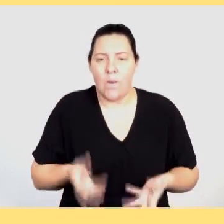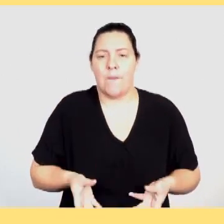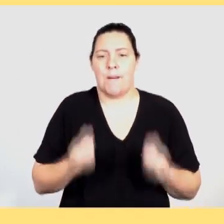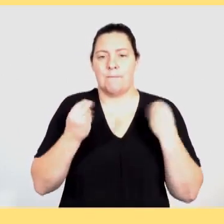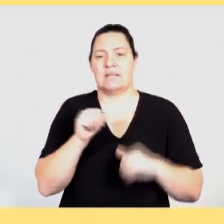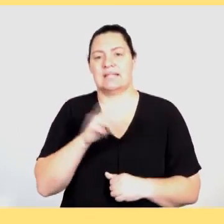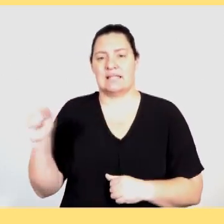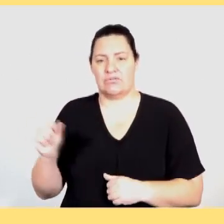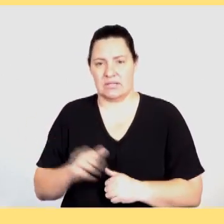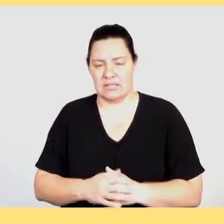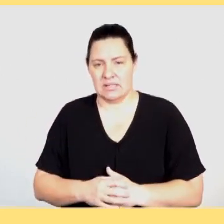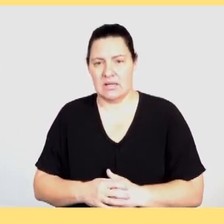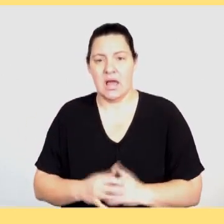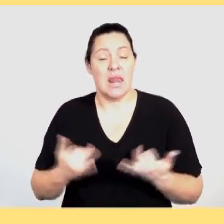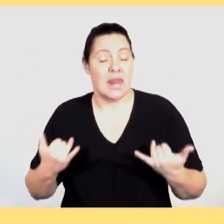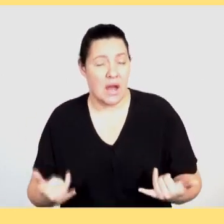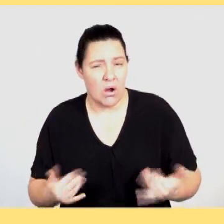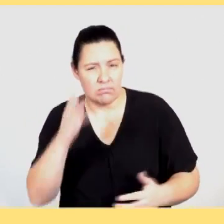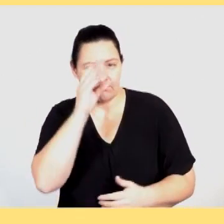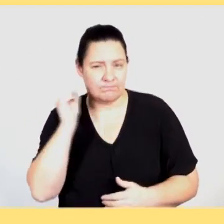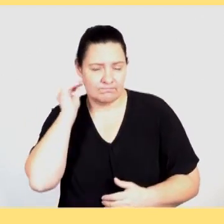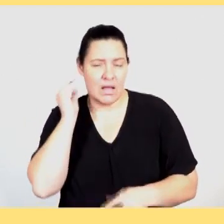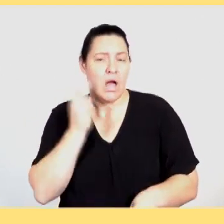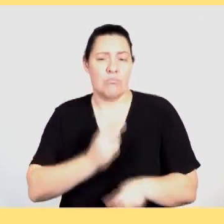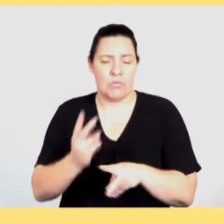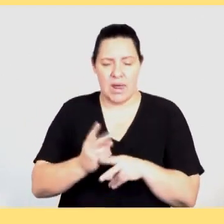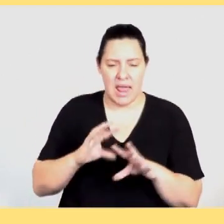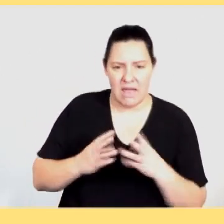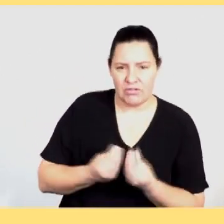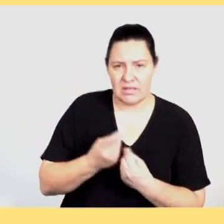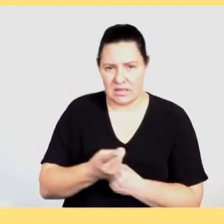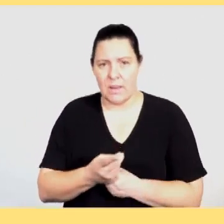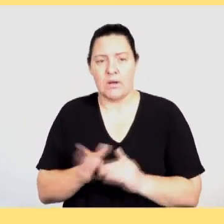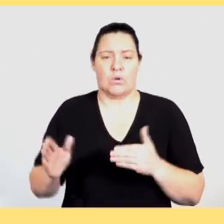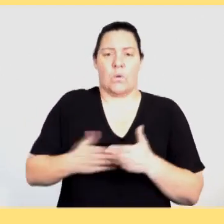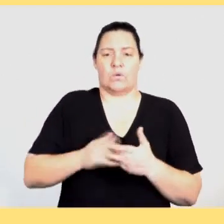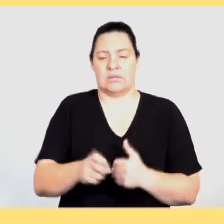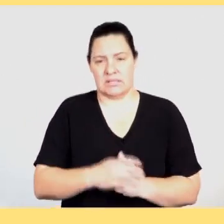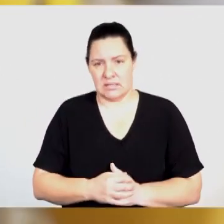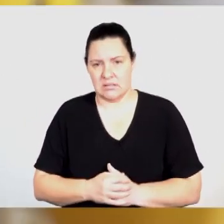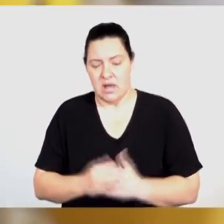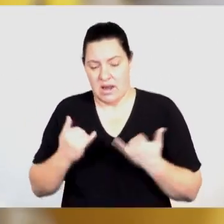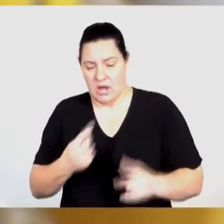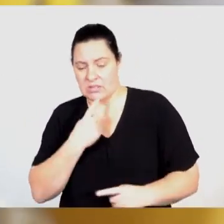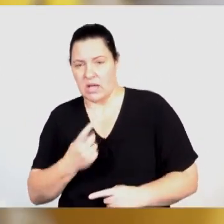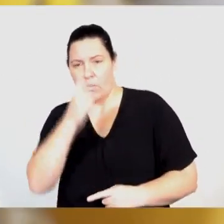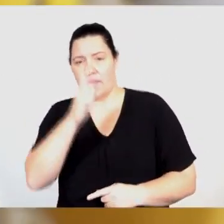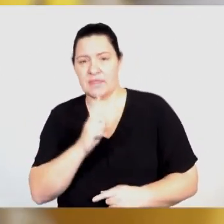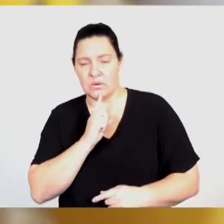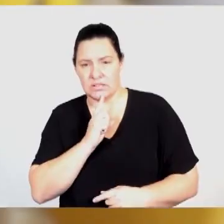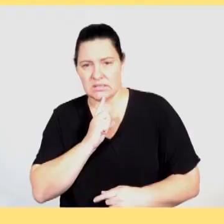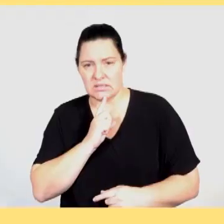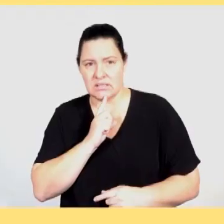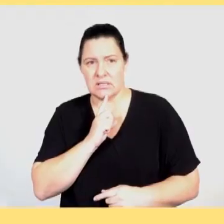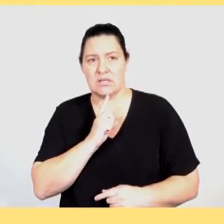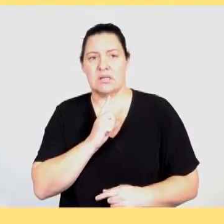is how you get the 600 over here. Now, remember, after preparing every journal, you must close it up. So I'm now saying 1,000